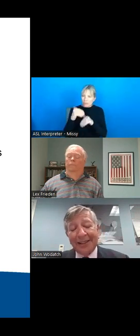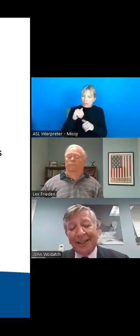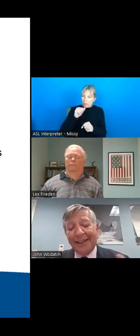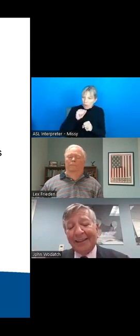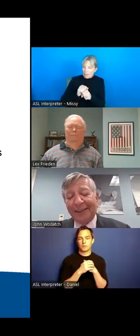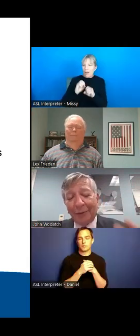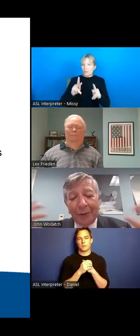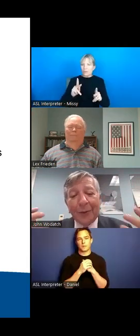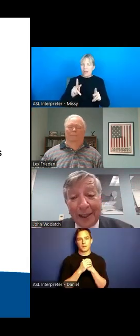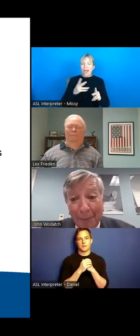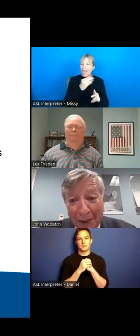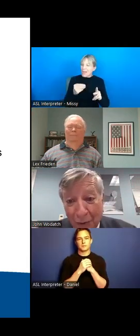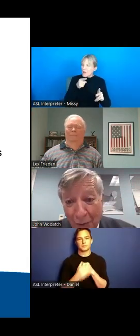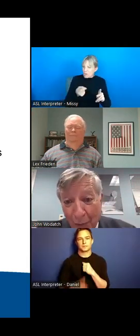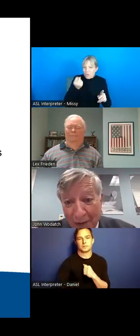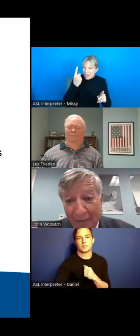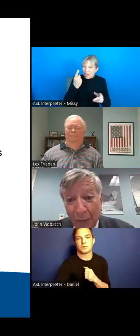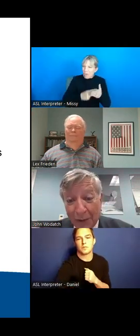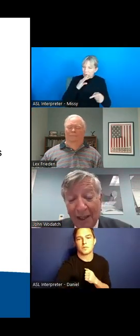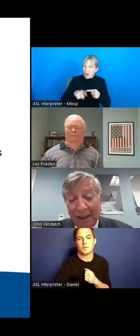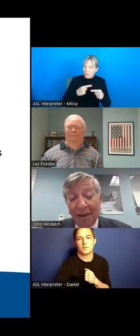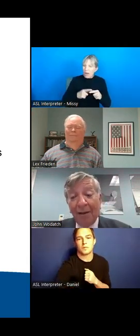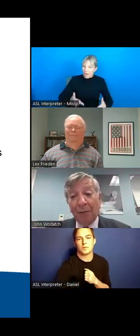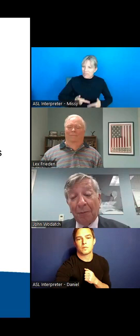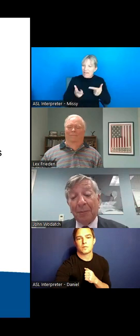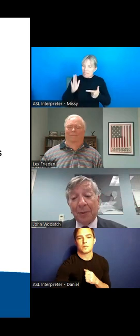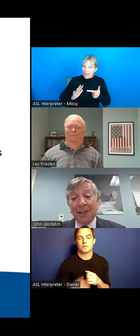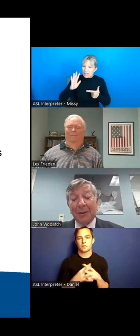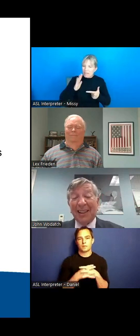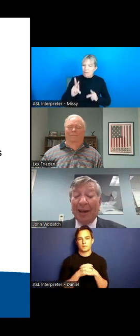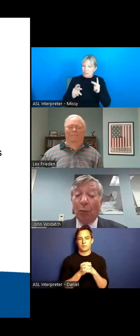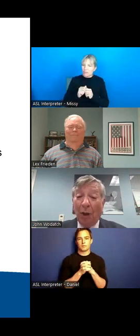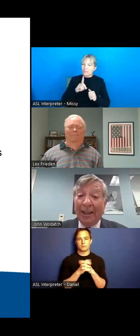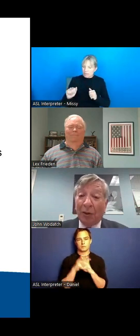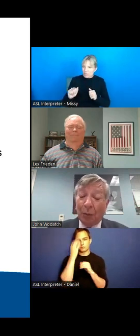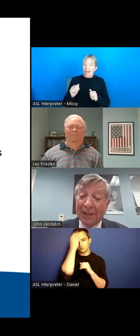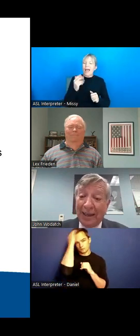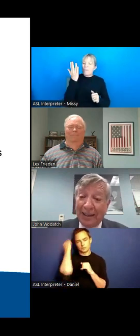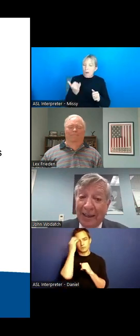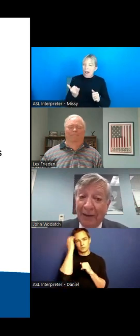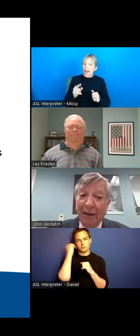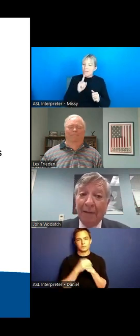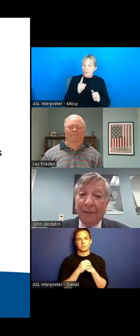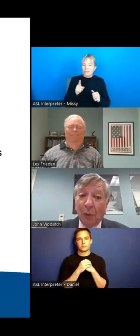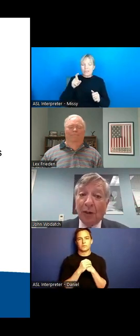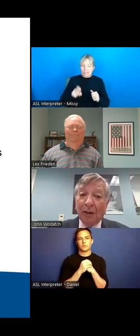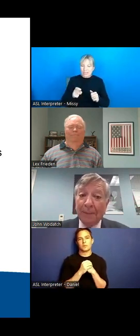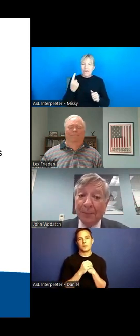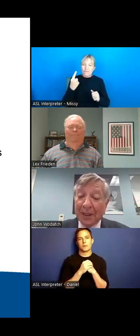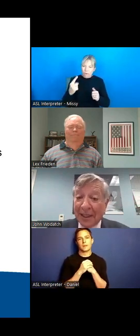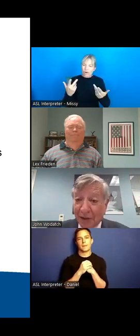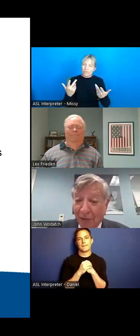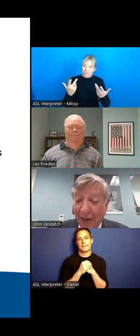opportunities. You get the picture of what life was like for people with disabilities and why there was a need